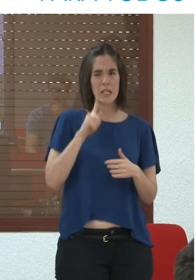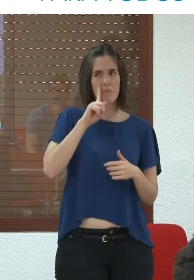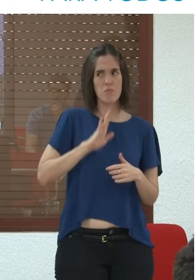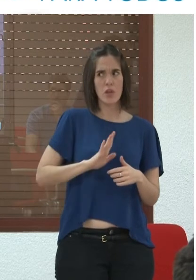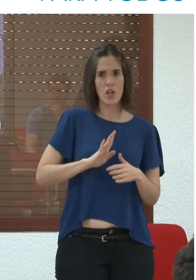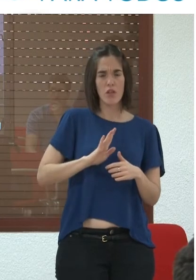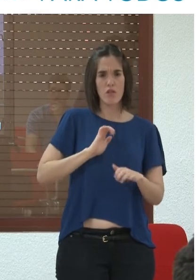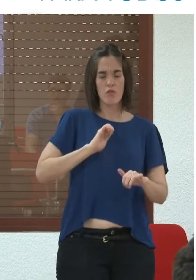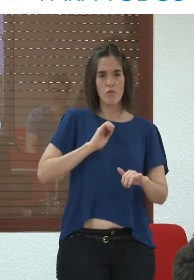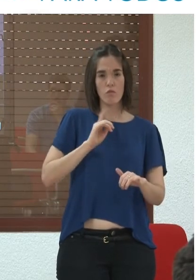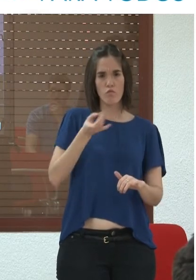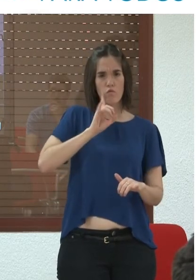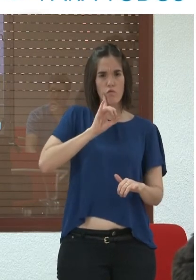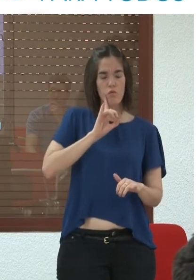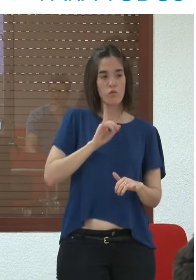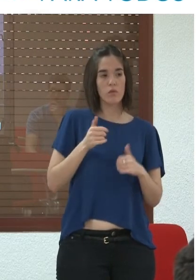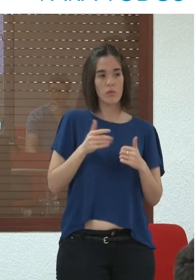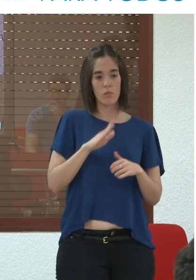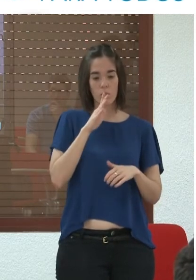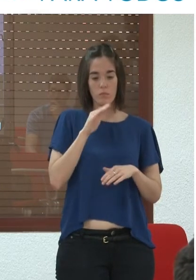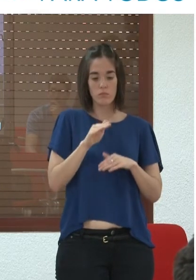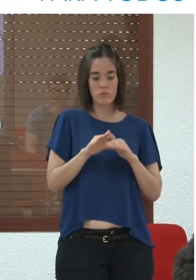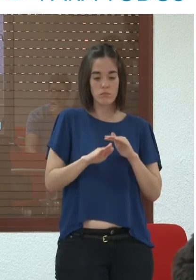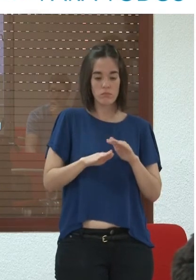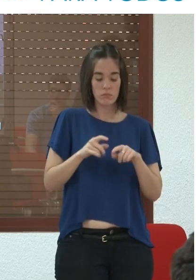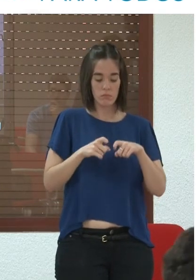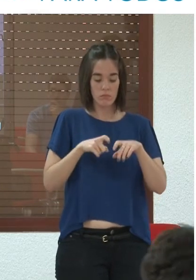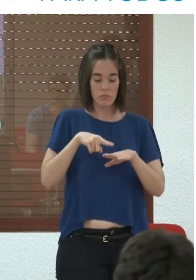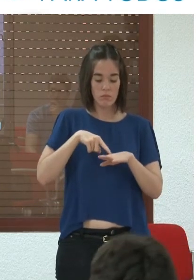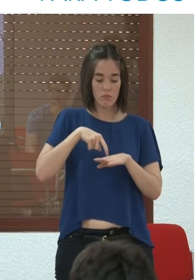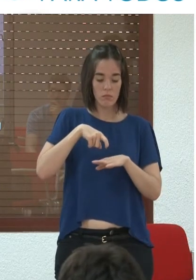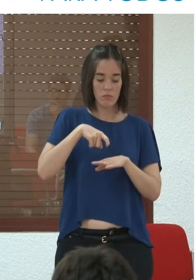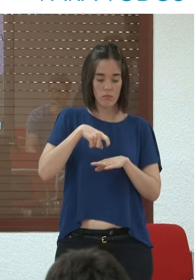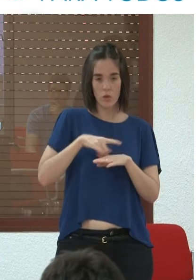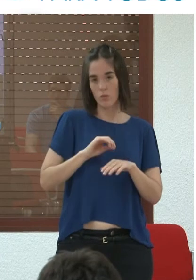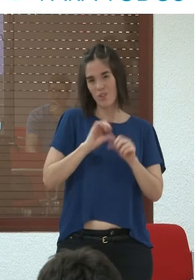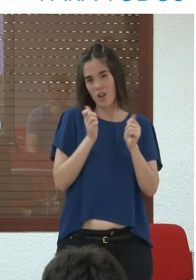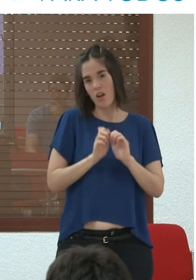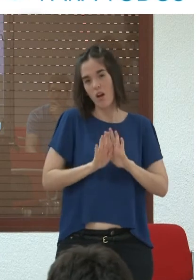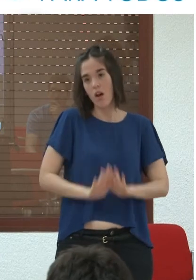That's why it sounds very, very hard and it's very noisy when it moves.